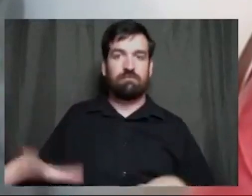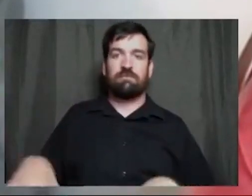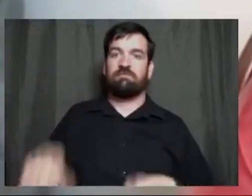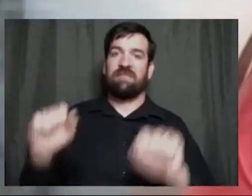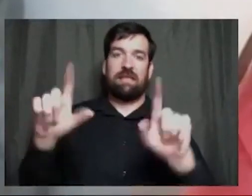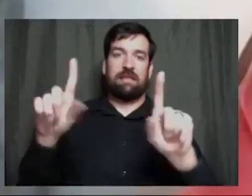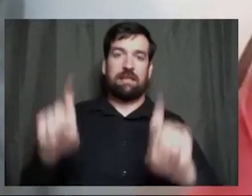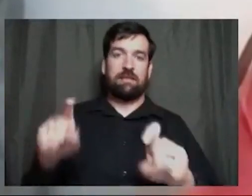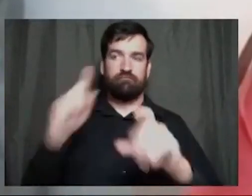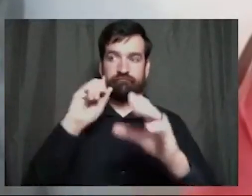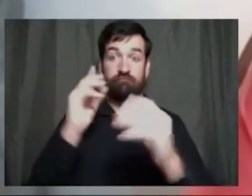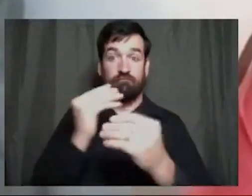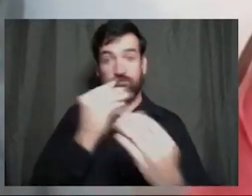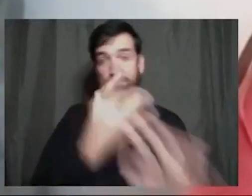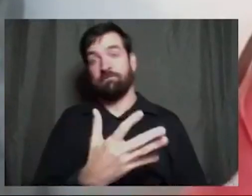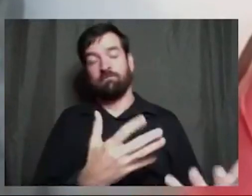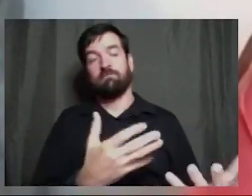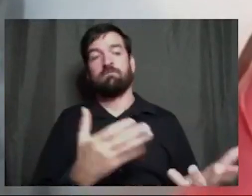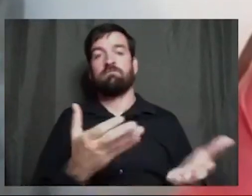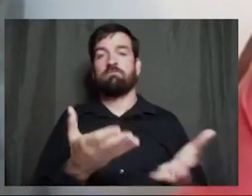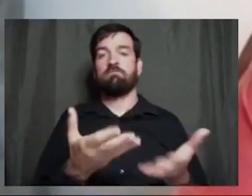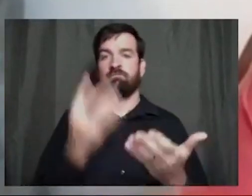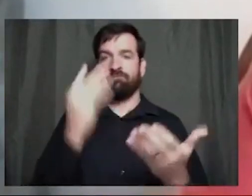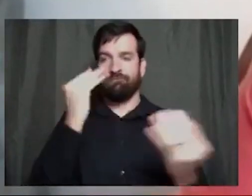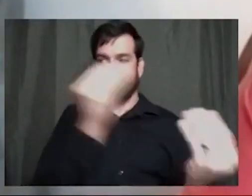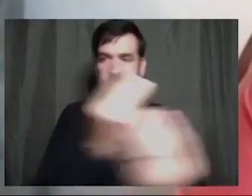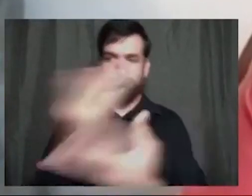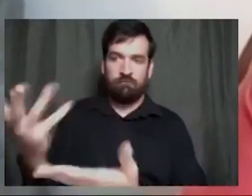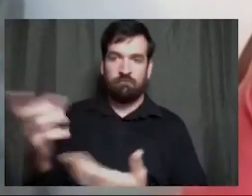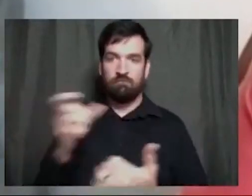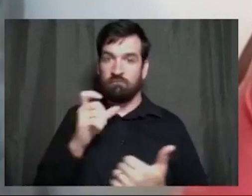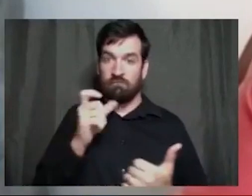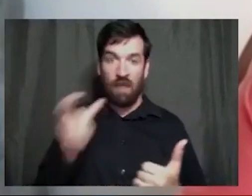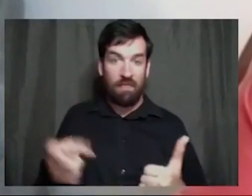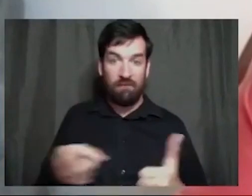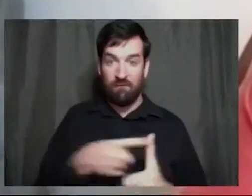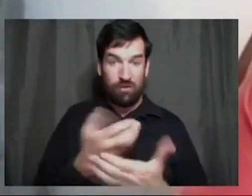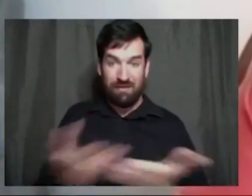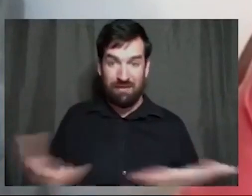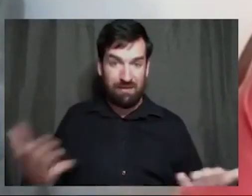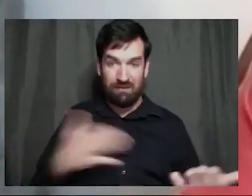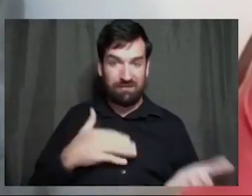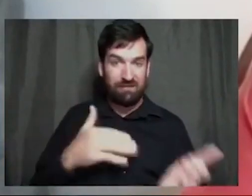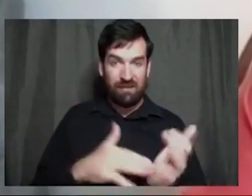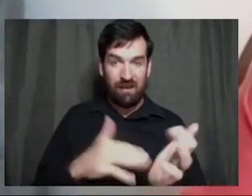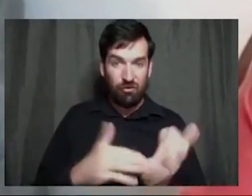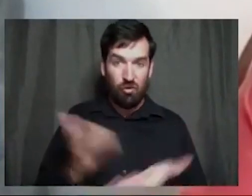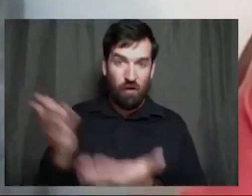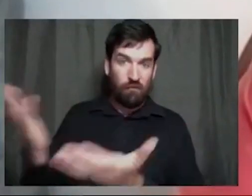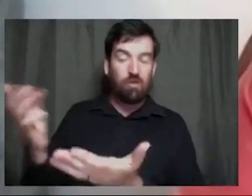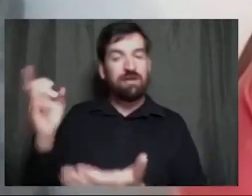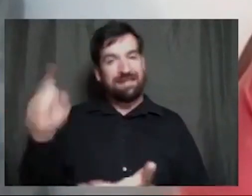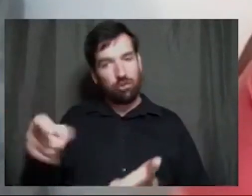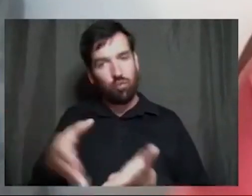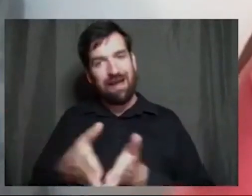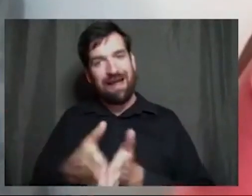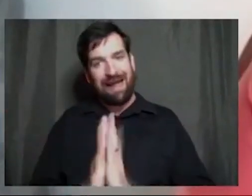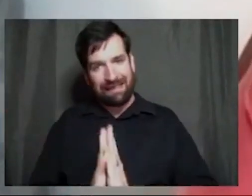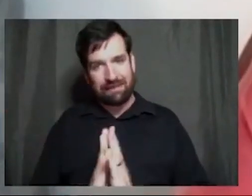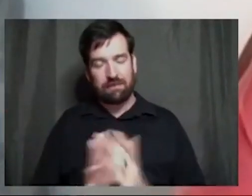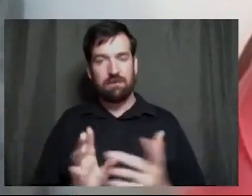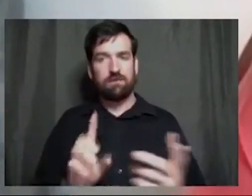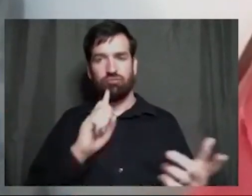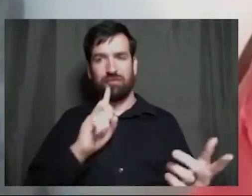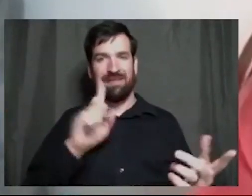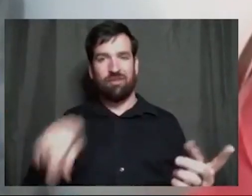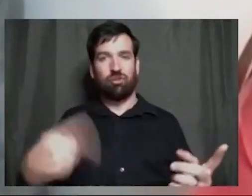them know, I let her know to pass along that it wasn't the first thing that my doctor offered and to ask for it. And so she really did just check